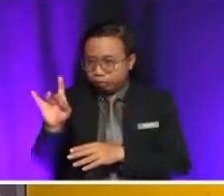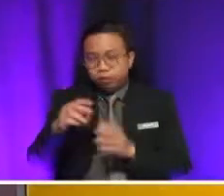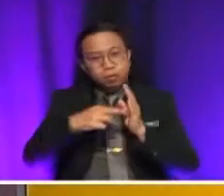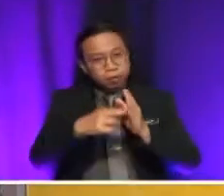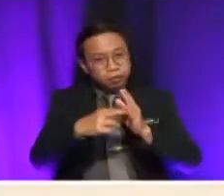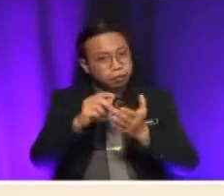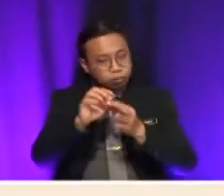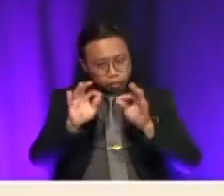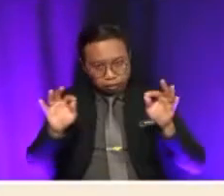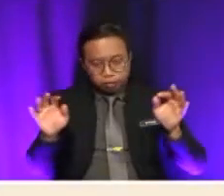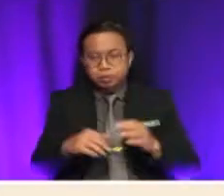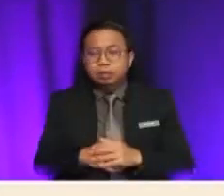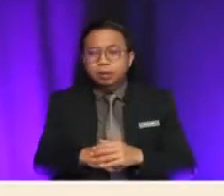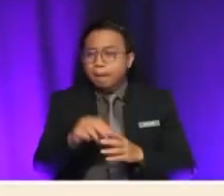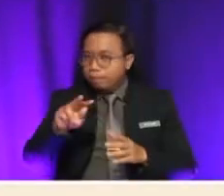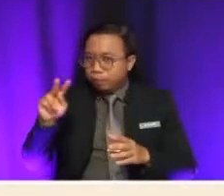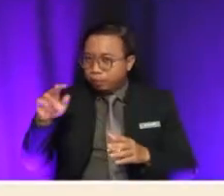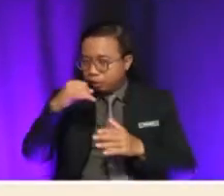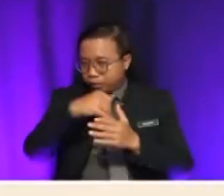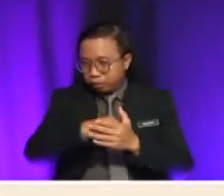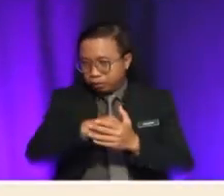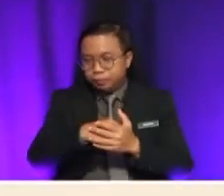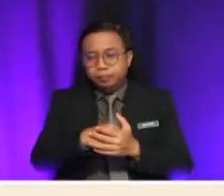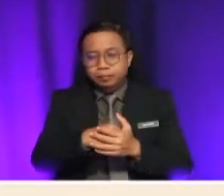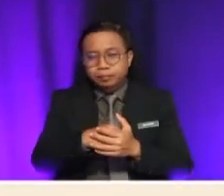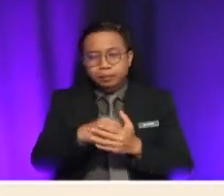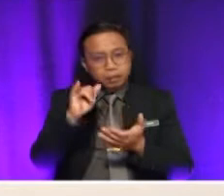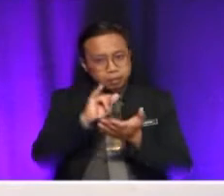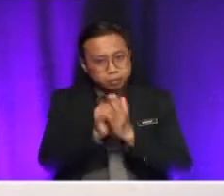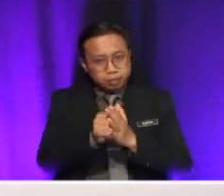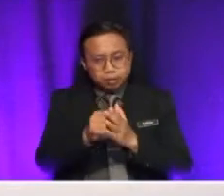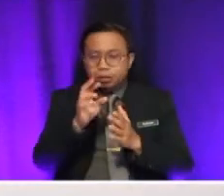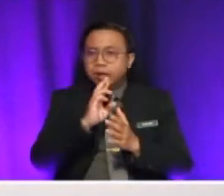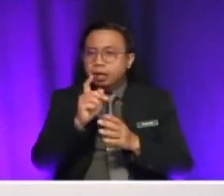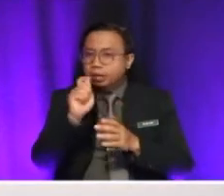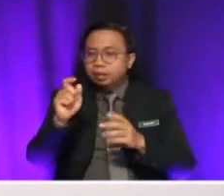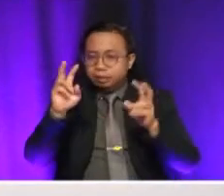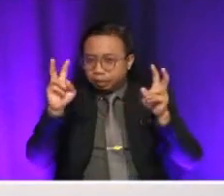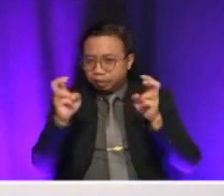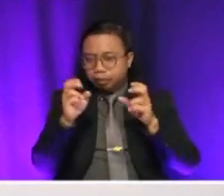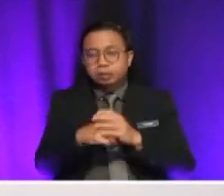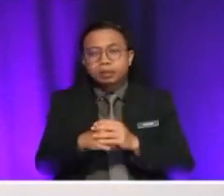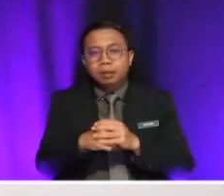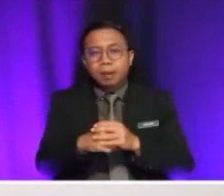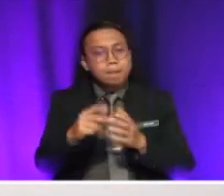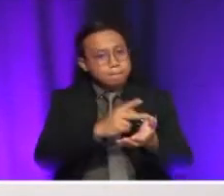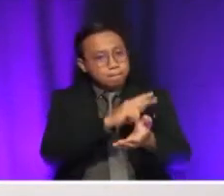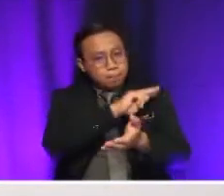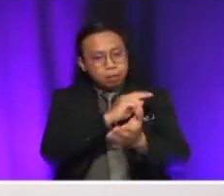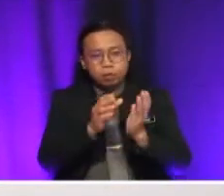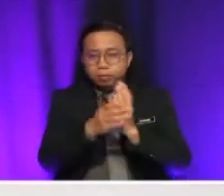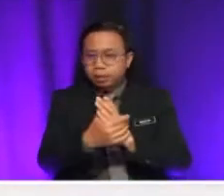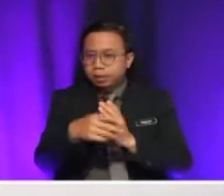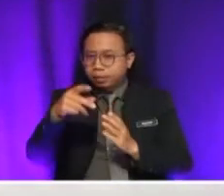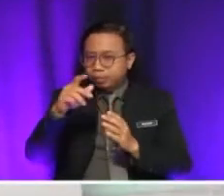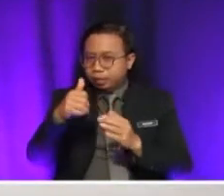Okay, pupils, here in the studio, girls, this is the title of the text today, Powered by Play. Now, what do